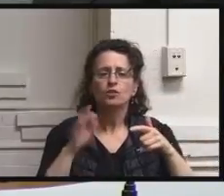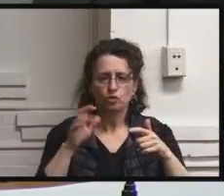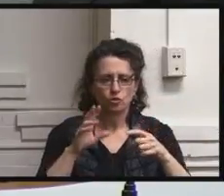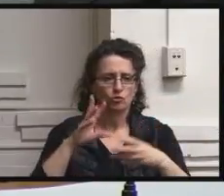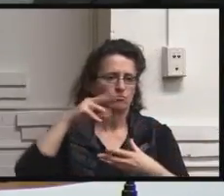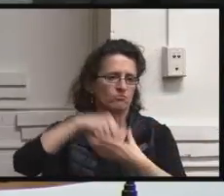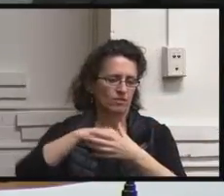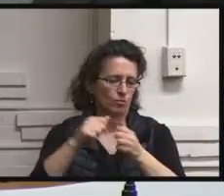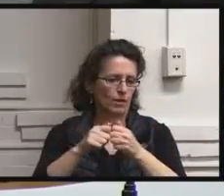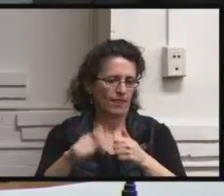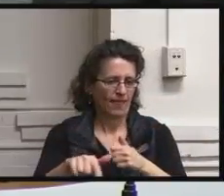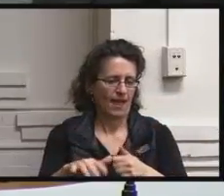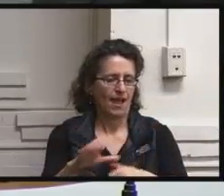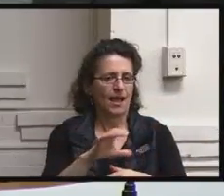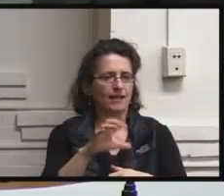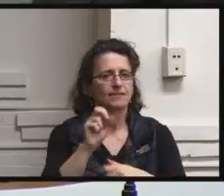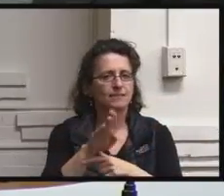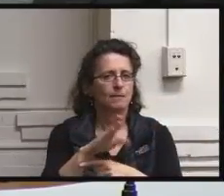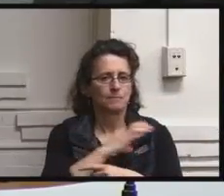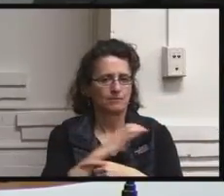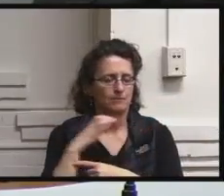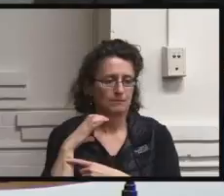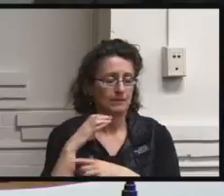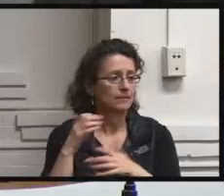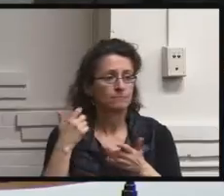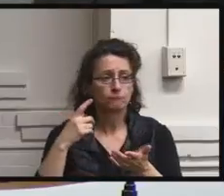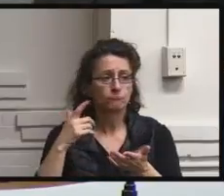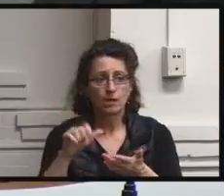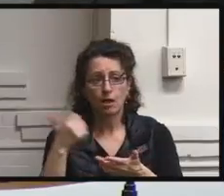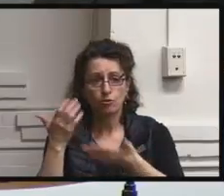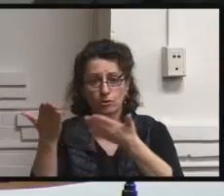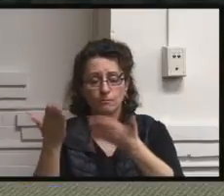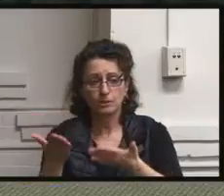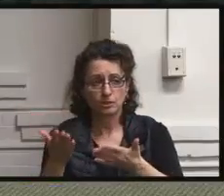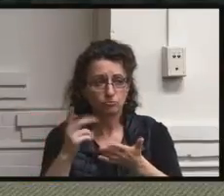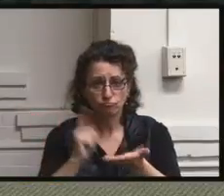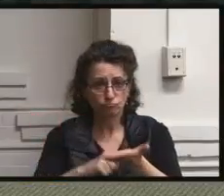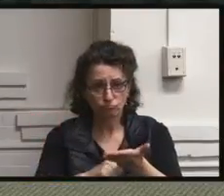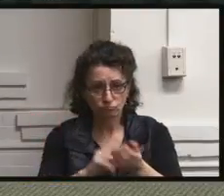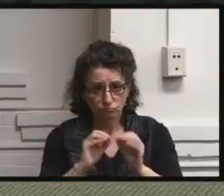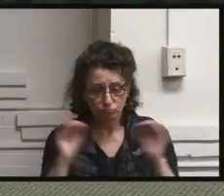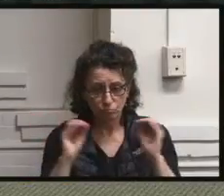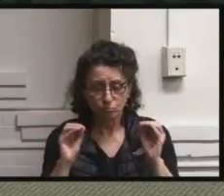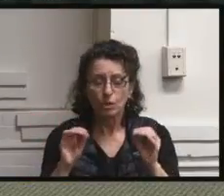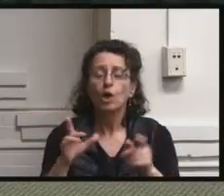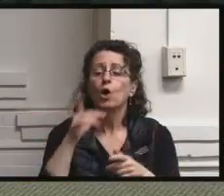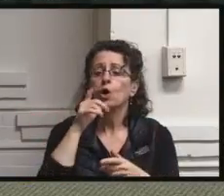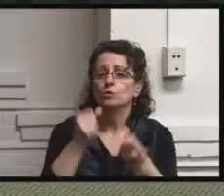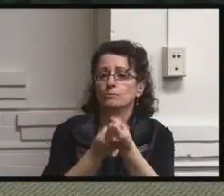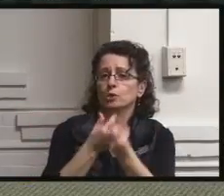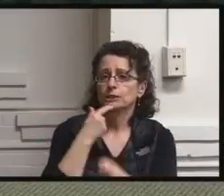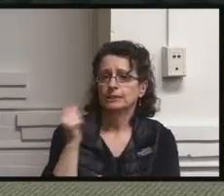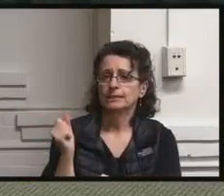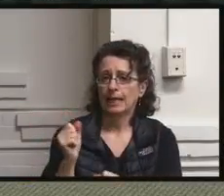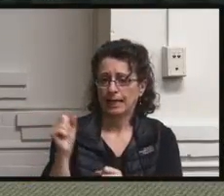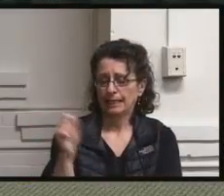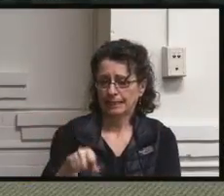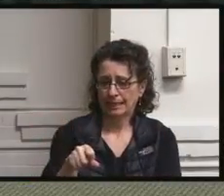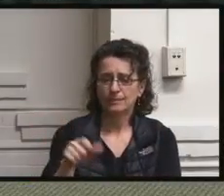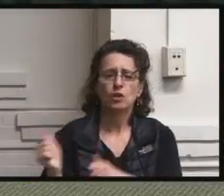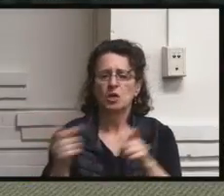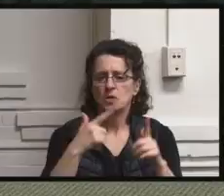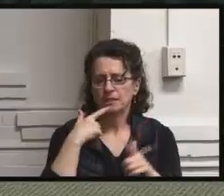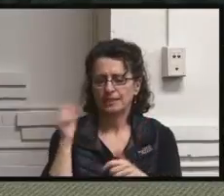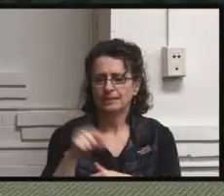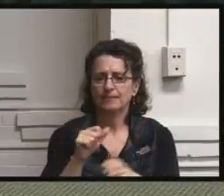Any further nominations? Is there any discussion? Hearing none, all those in favor, please say aye. Aye. Aye. Opposed or abstaining?